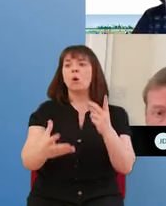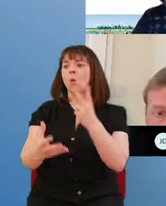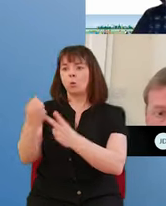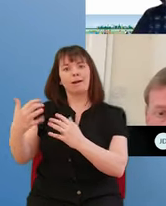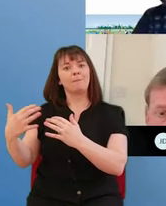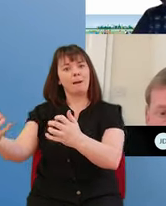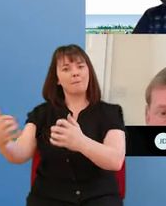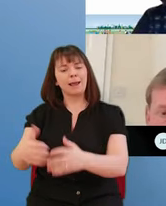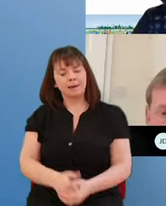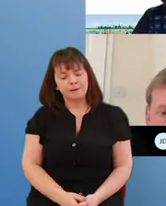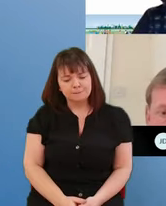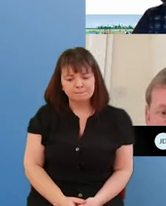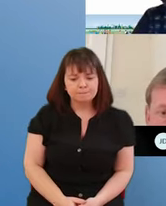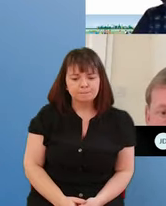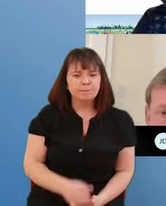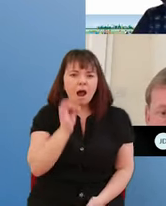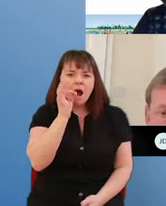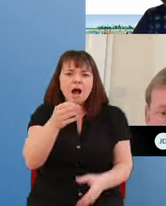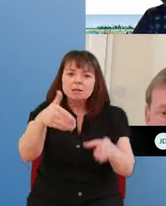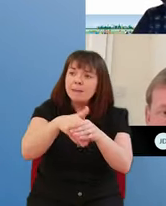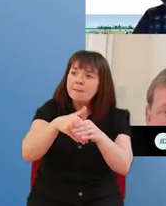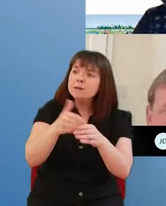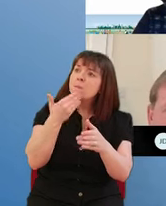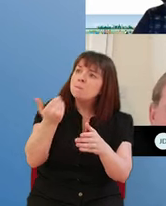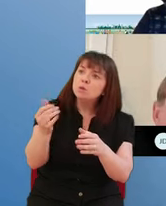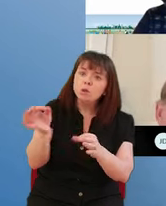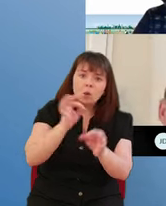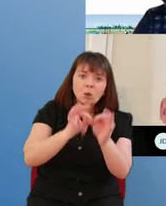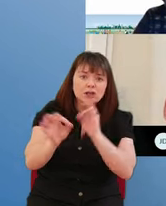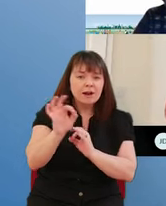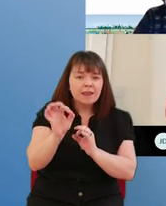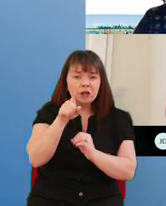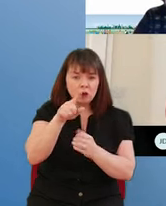very much, Claire. Thank you very much. Thank you, everyone, for your time. Thank you.